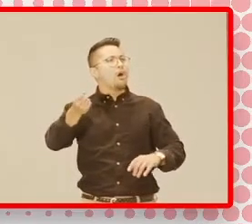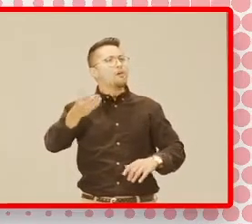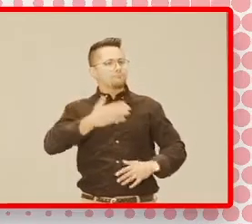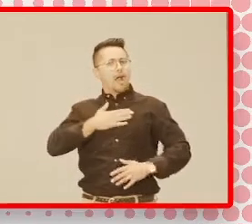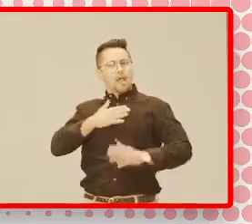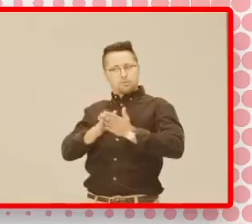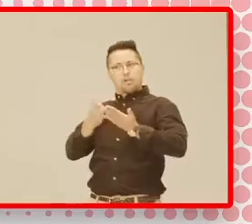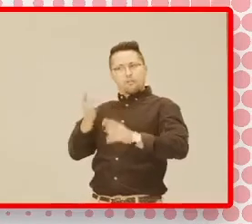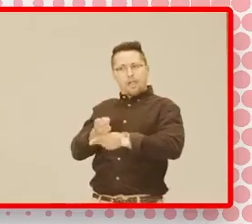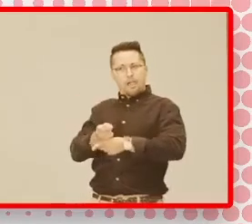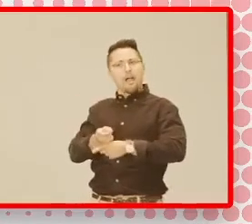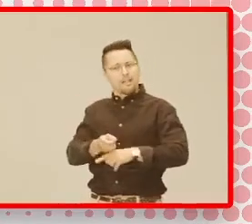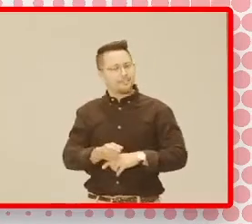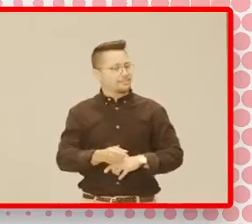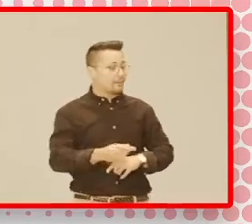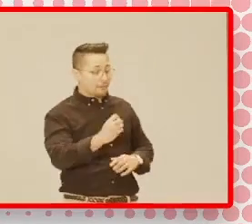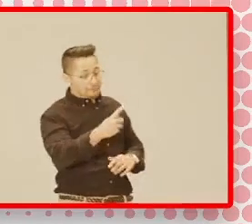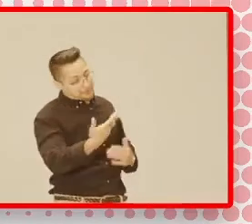Okay, your book.